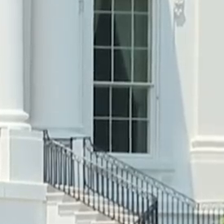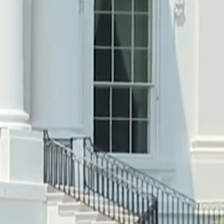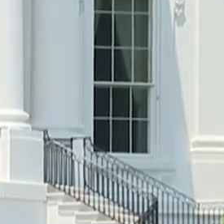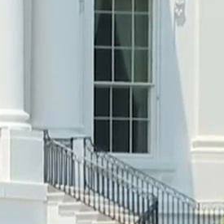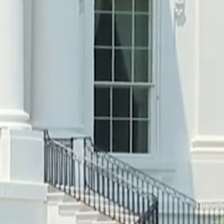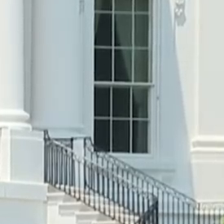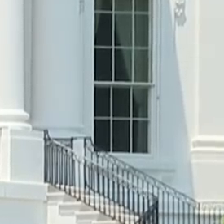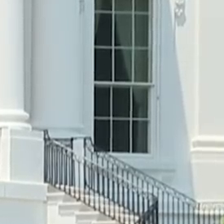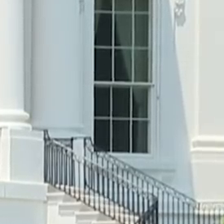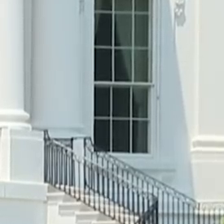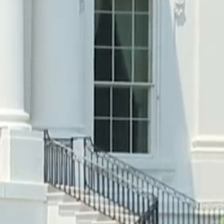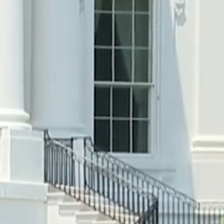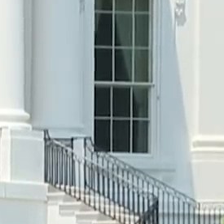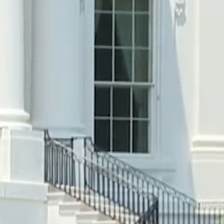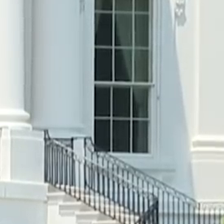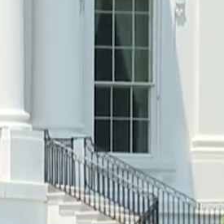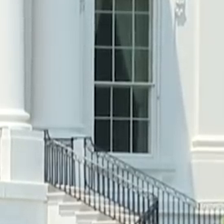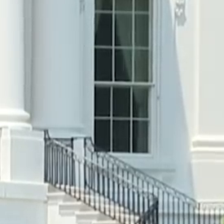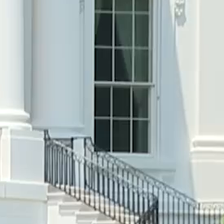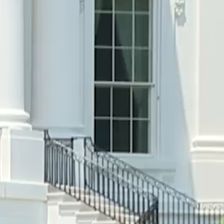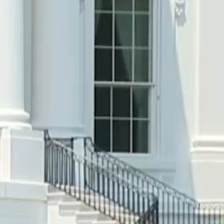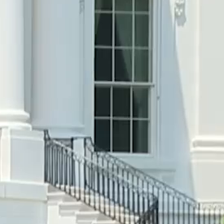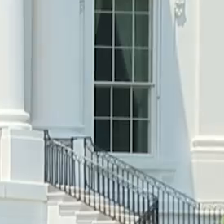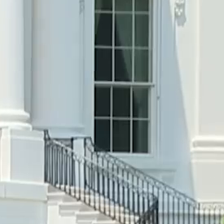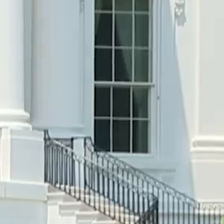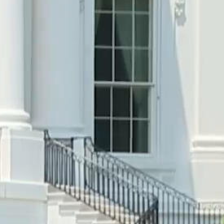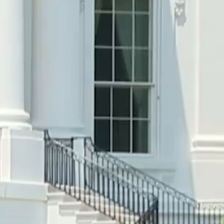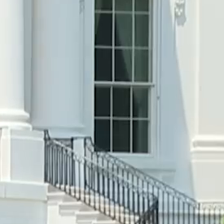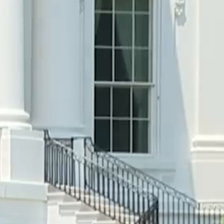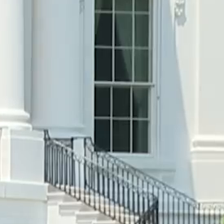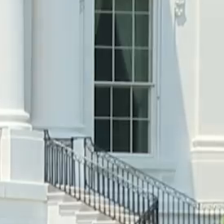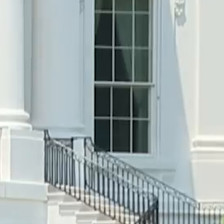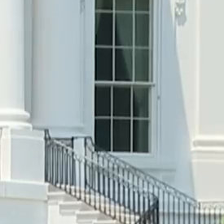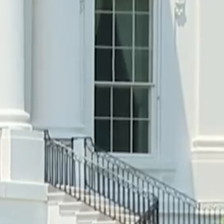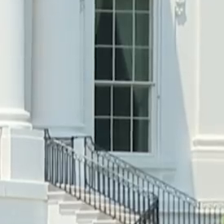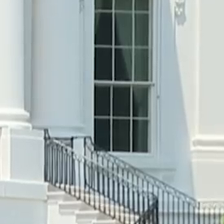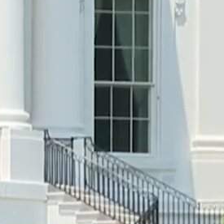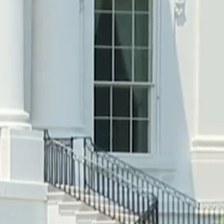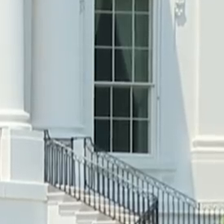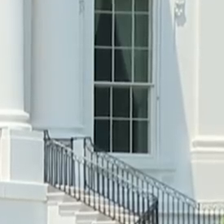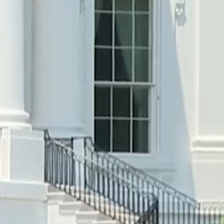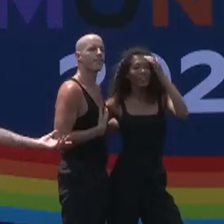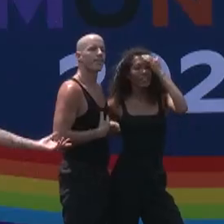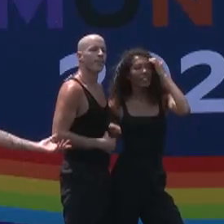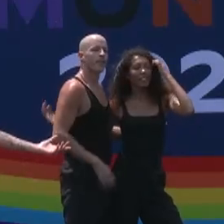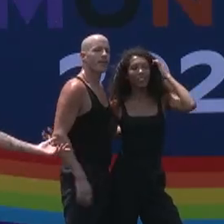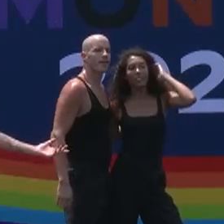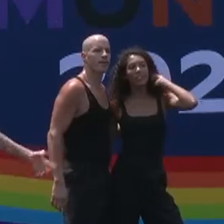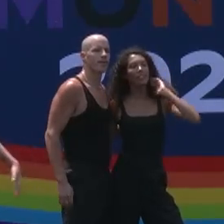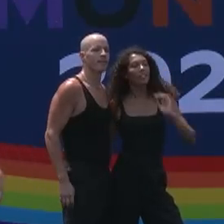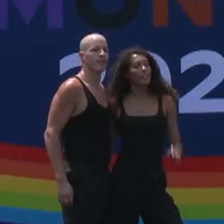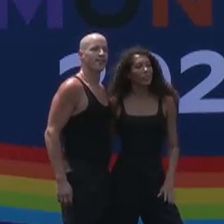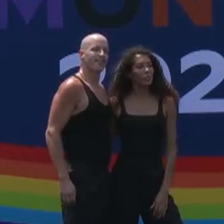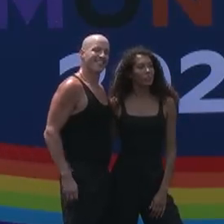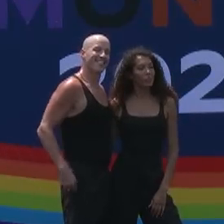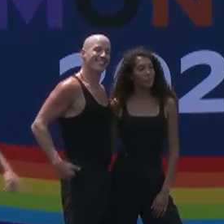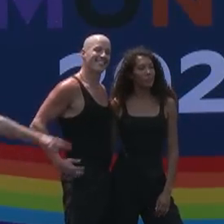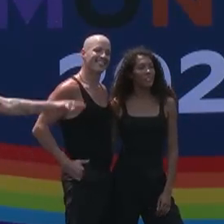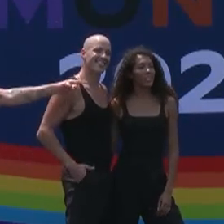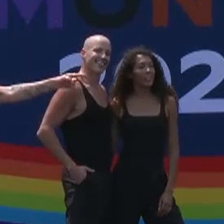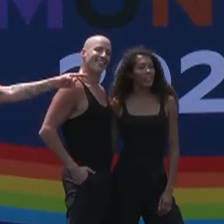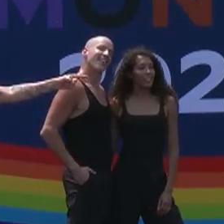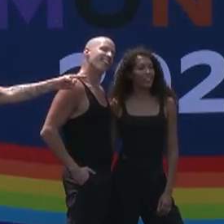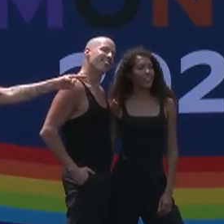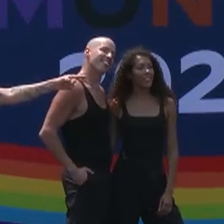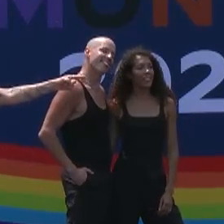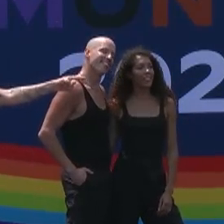really sold me, but you never met me halfway. Guess you don't see yet where